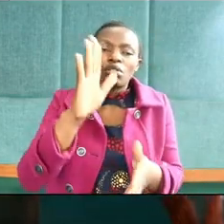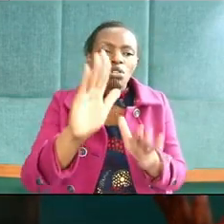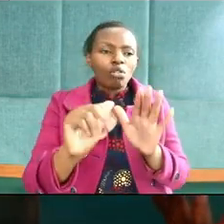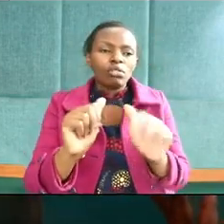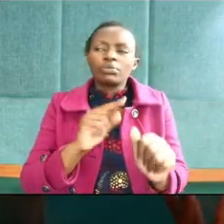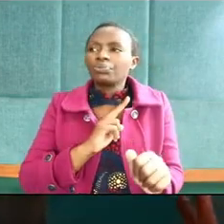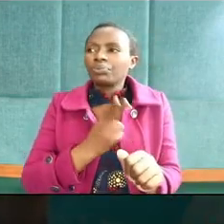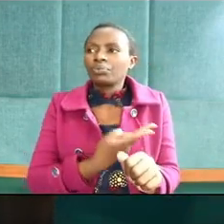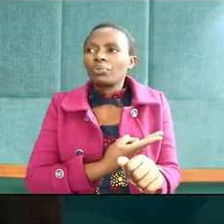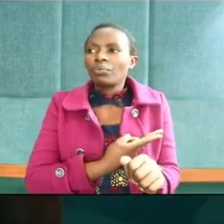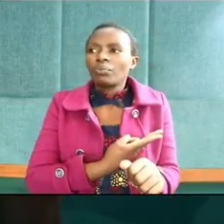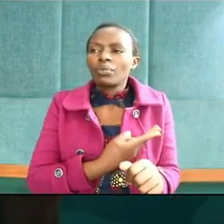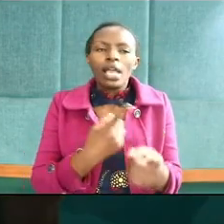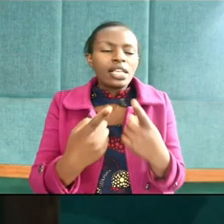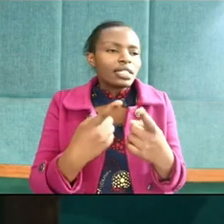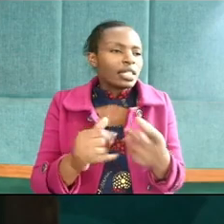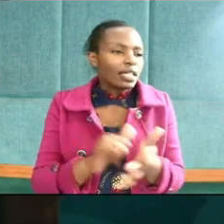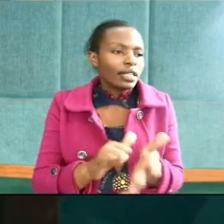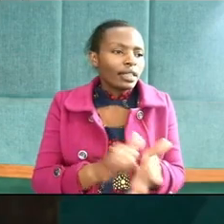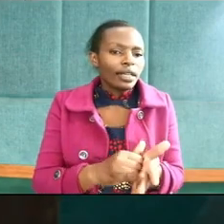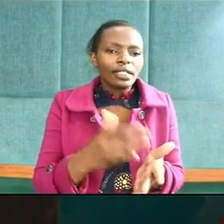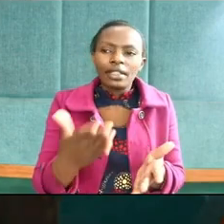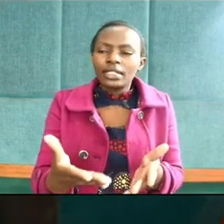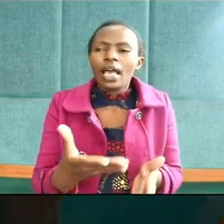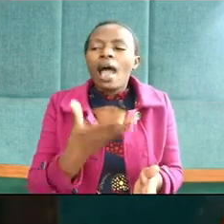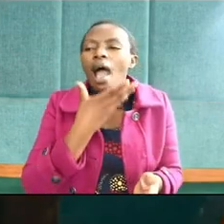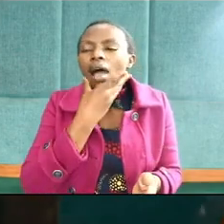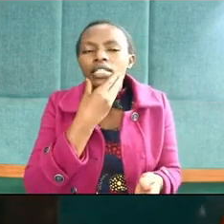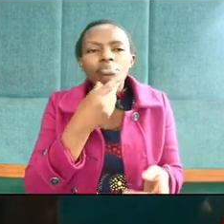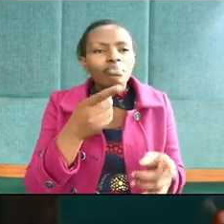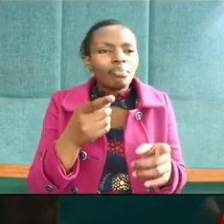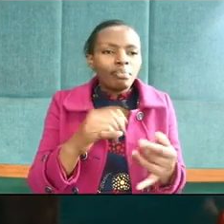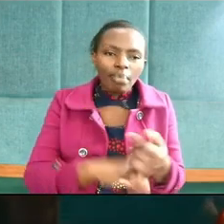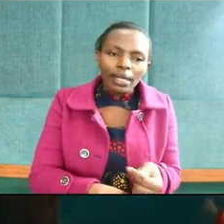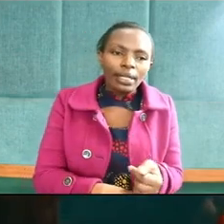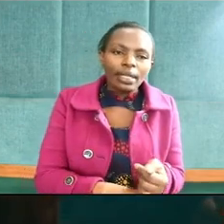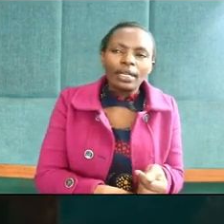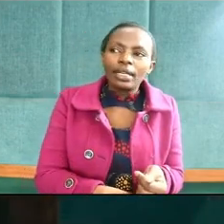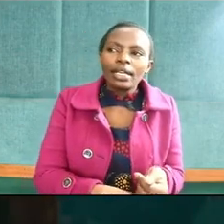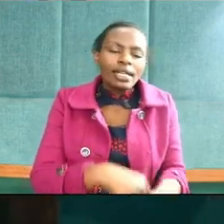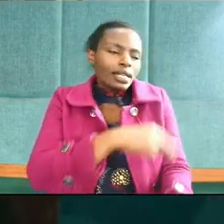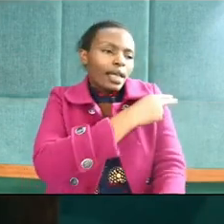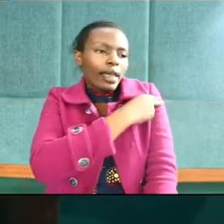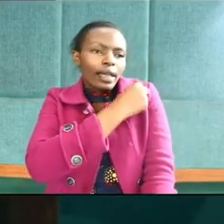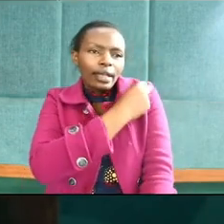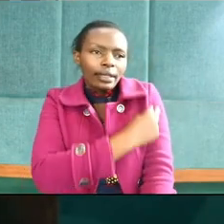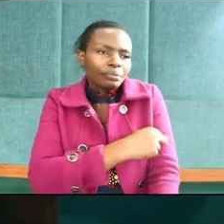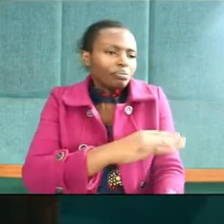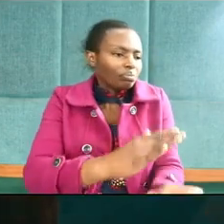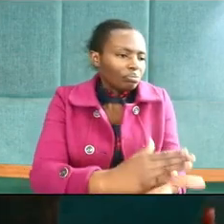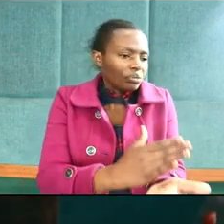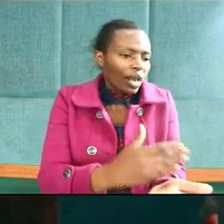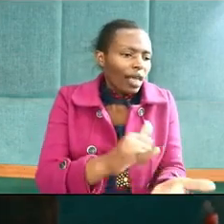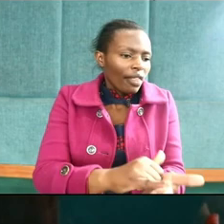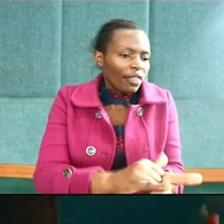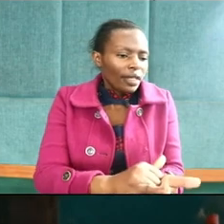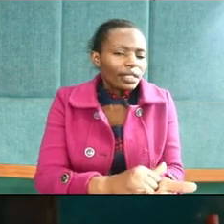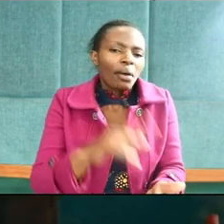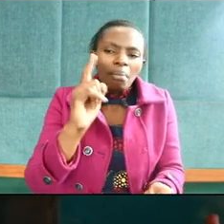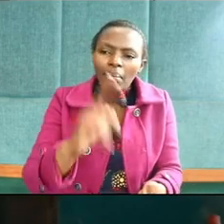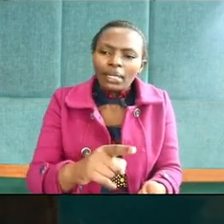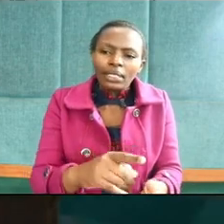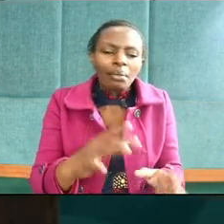Feather says, a husband is a healing balm, and they should manifest great interest in their